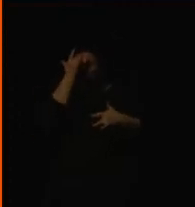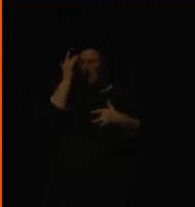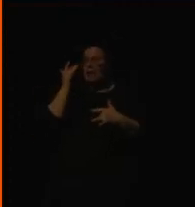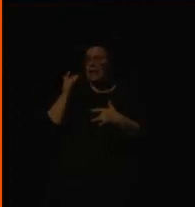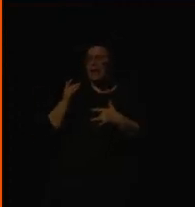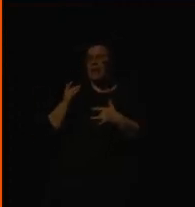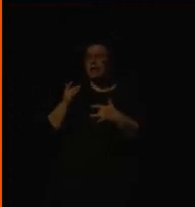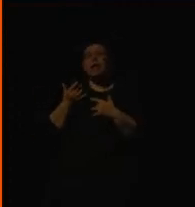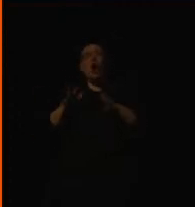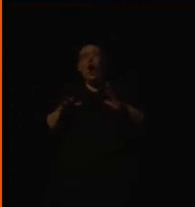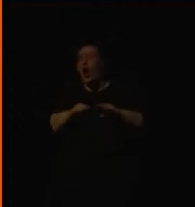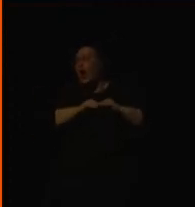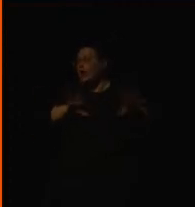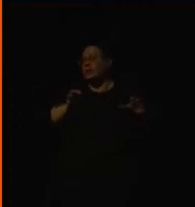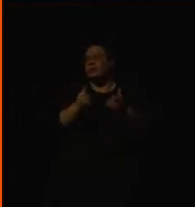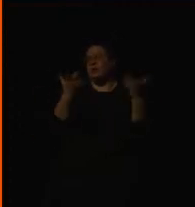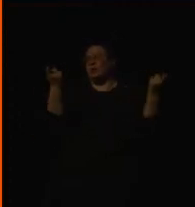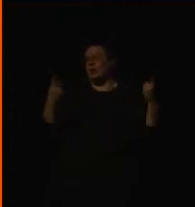so much happen.